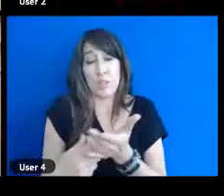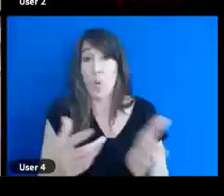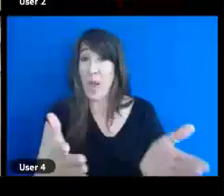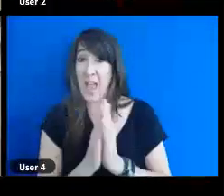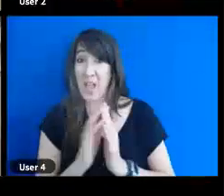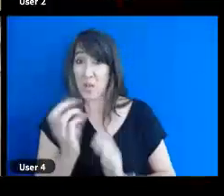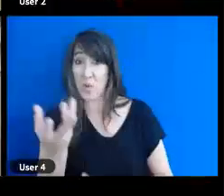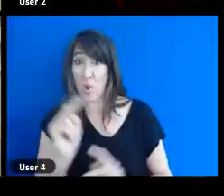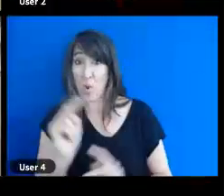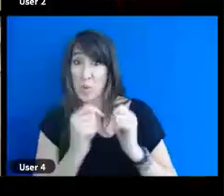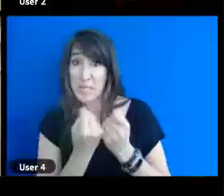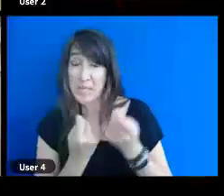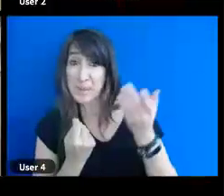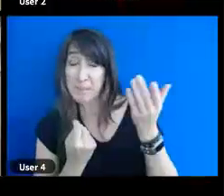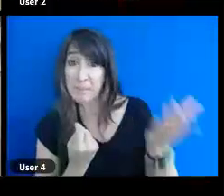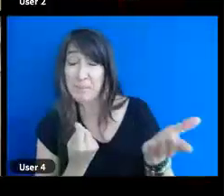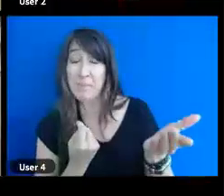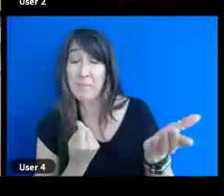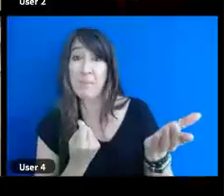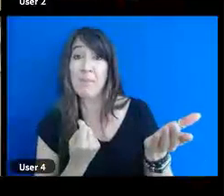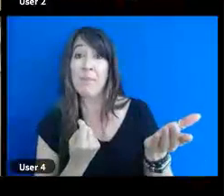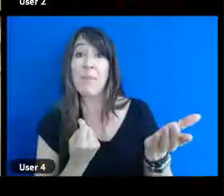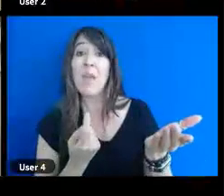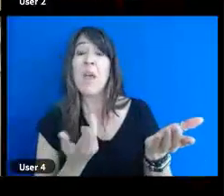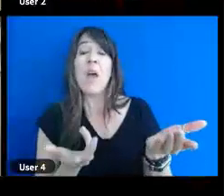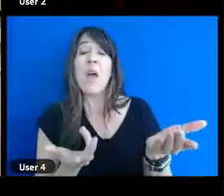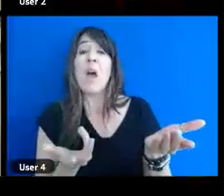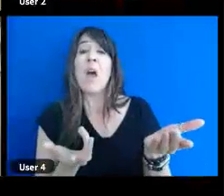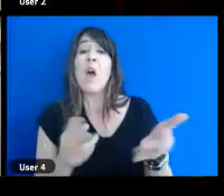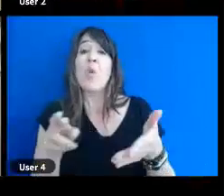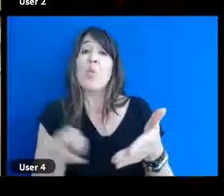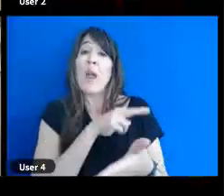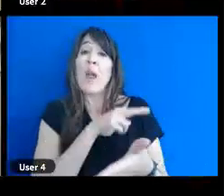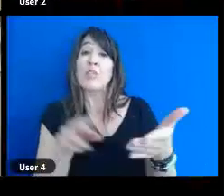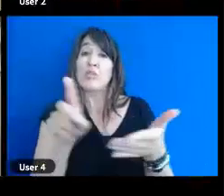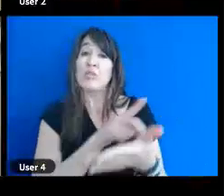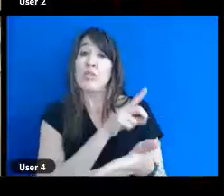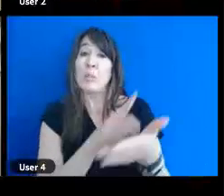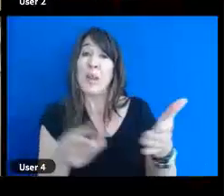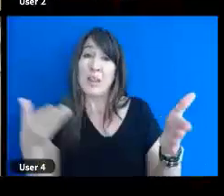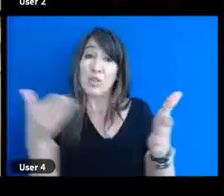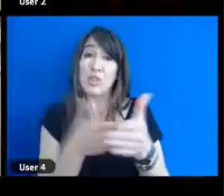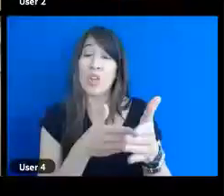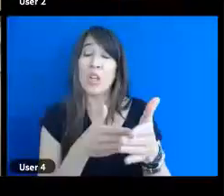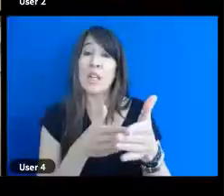conversations. So, a question to ask your teams is,